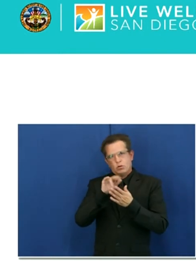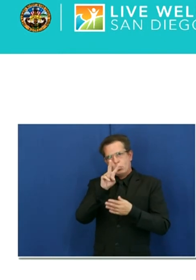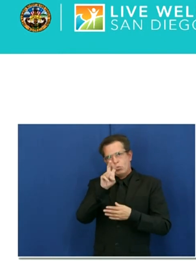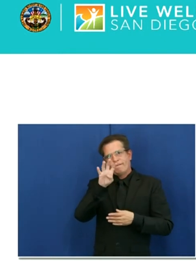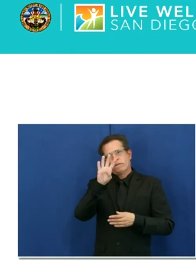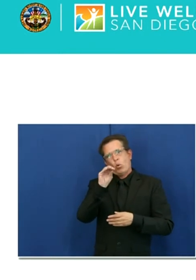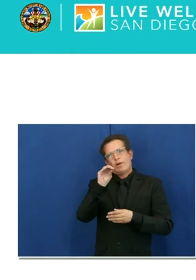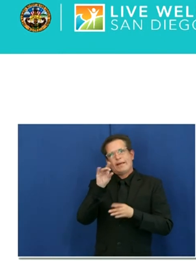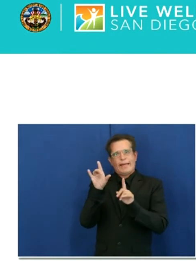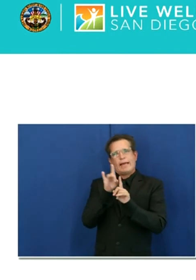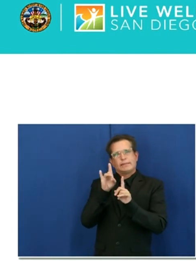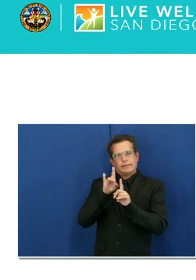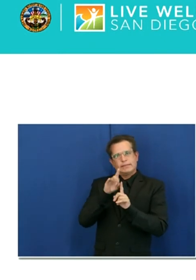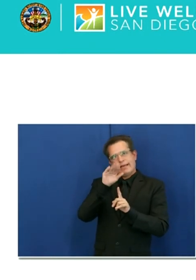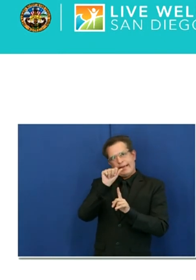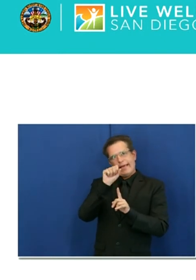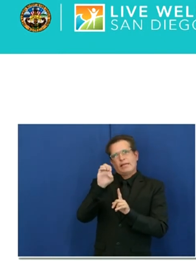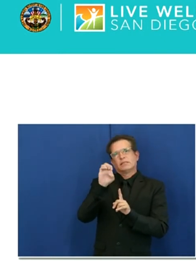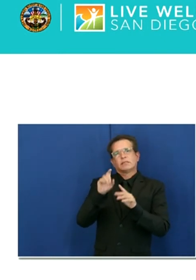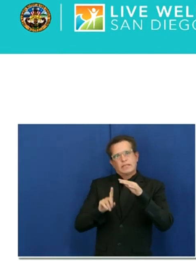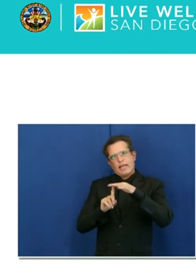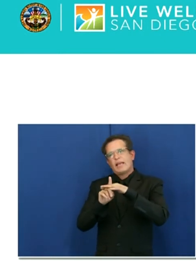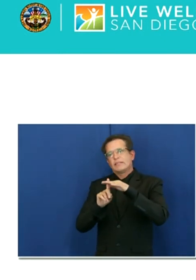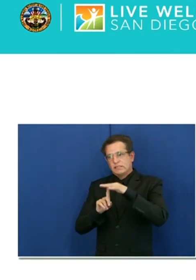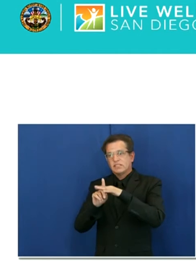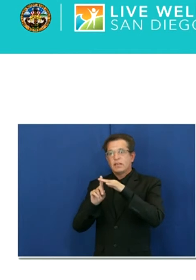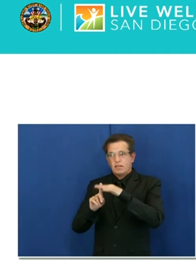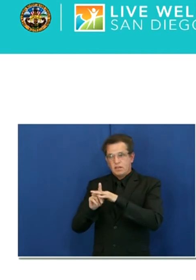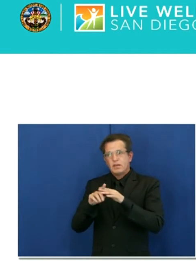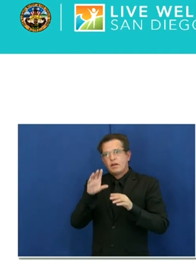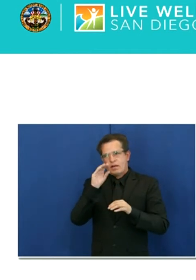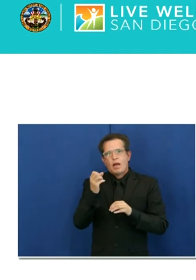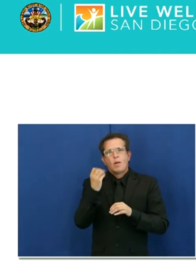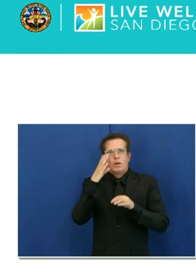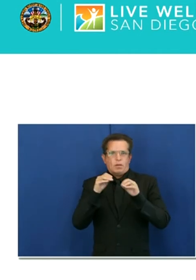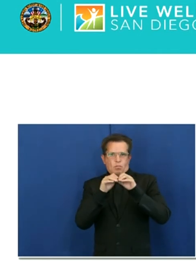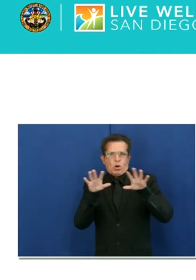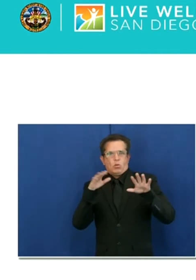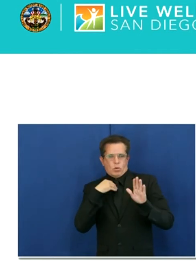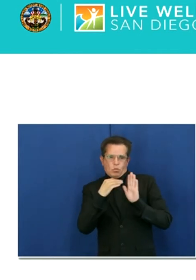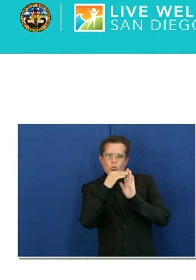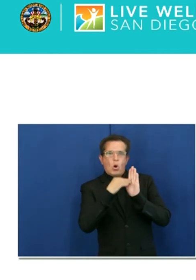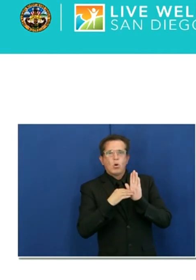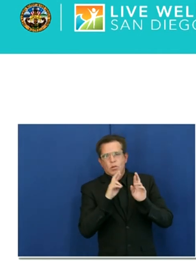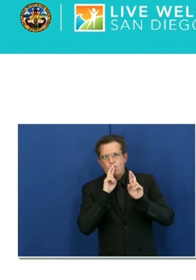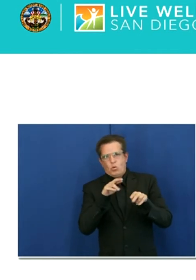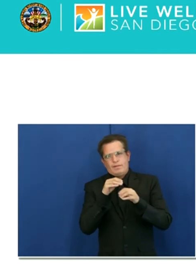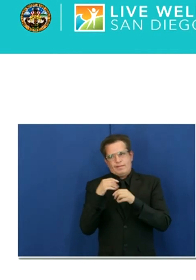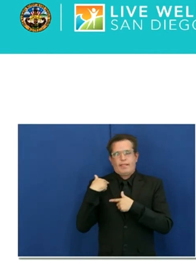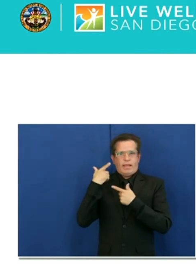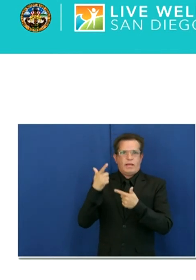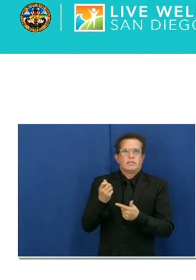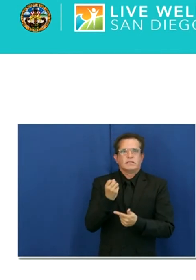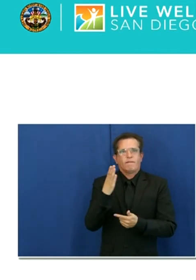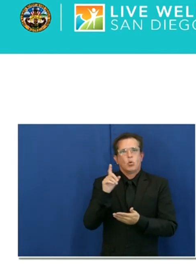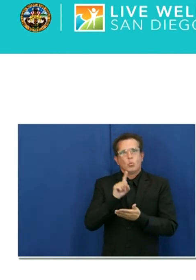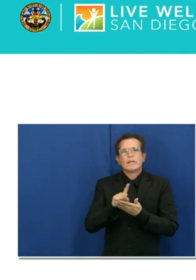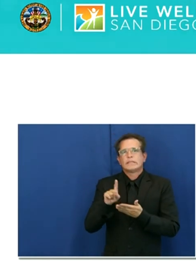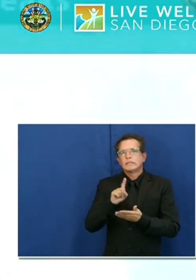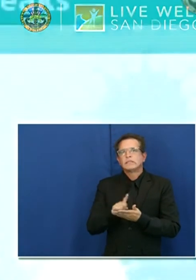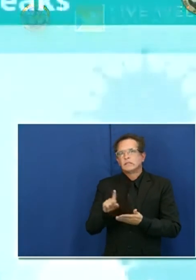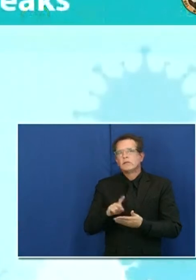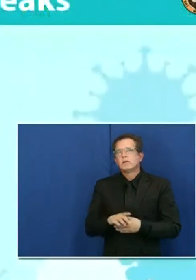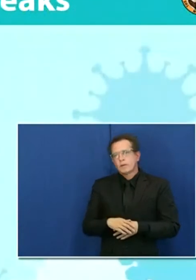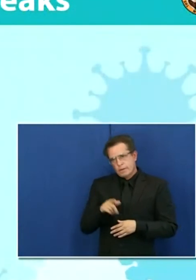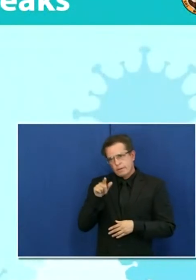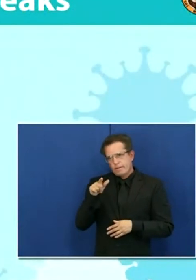cases, and will be a stable number of community outbreaks that we've reported over the last couple of weeks. The next slide.